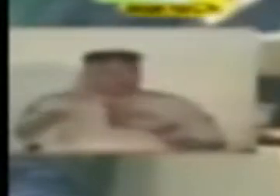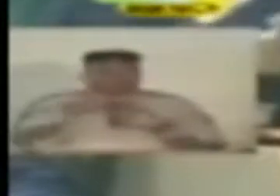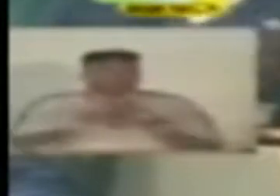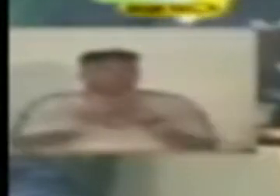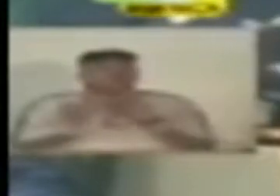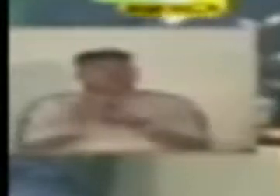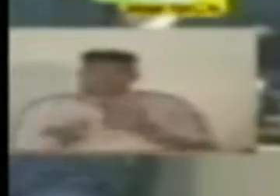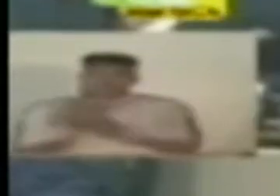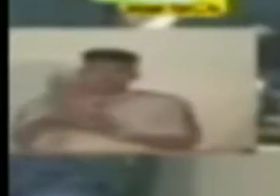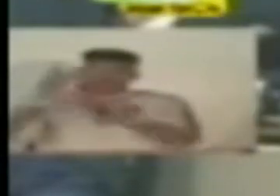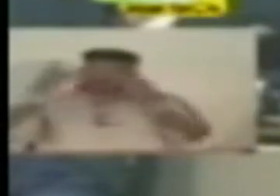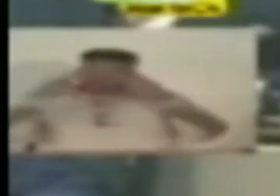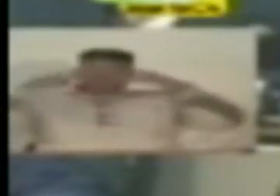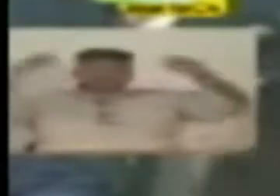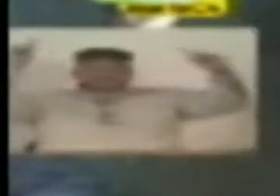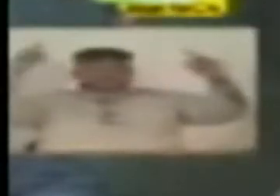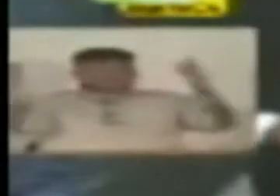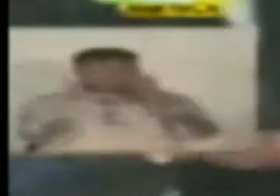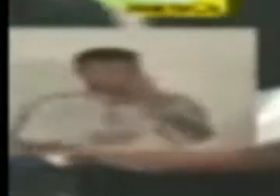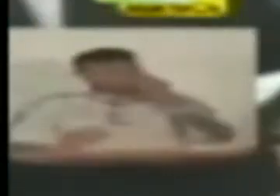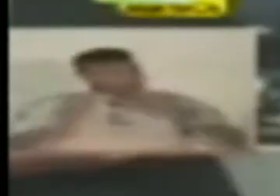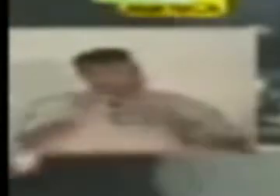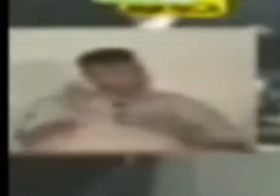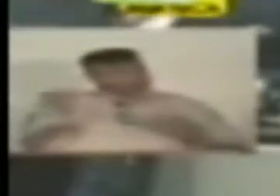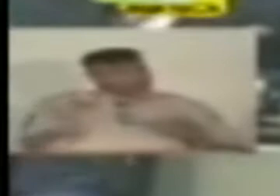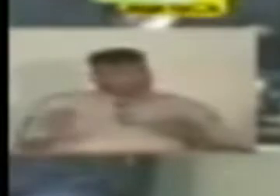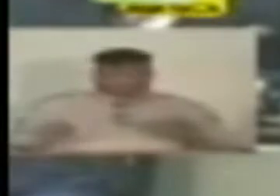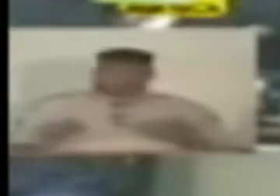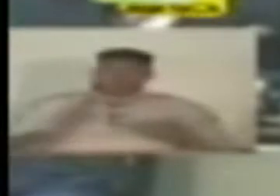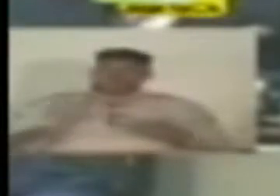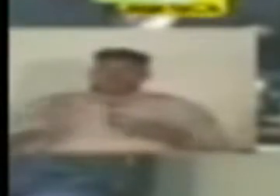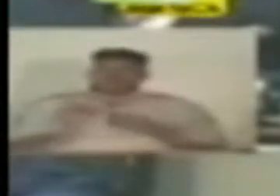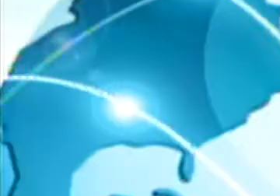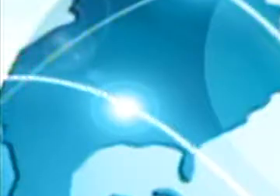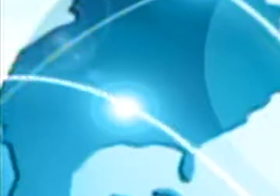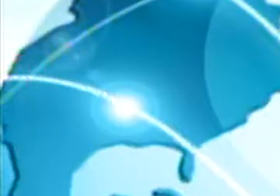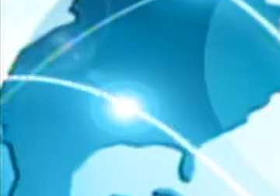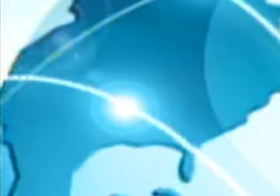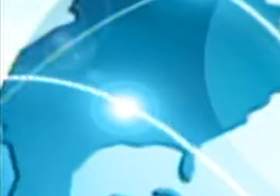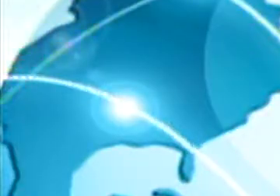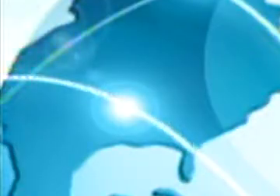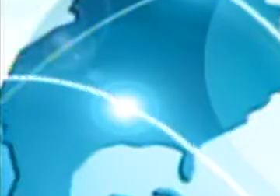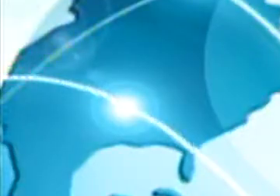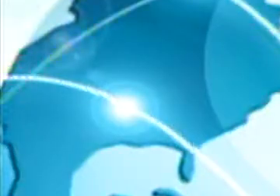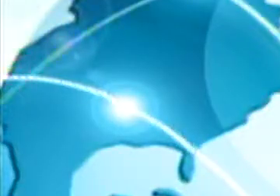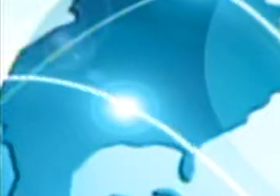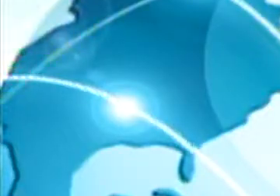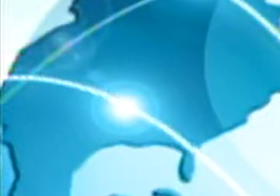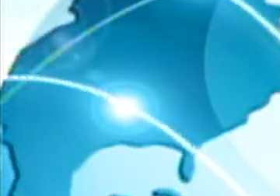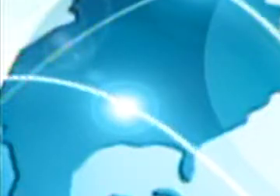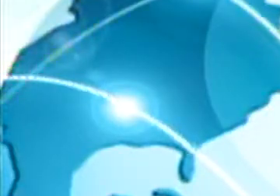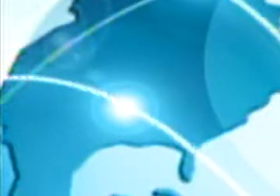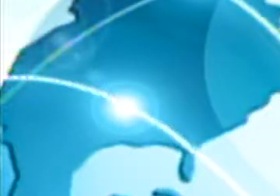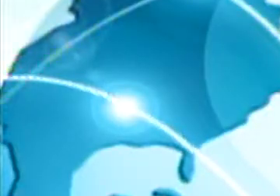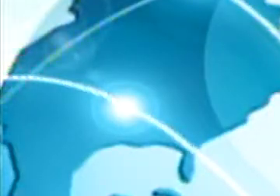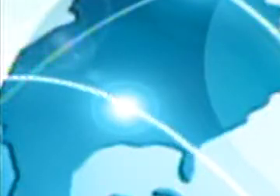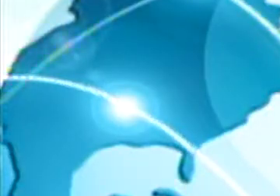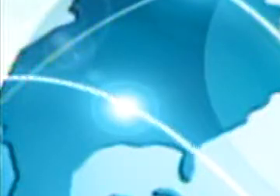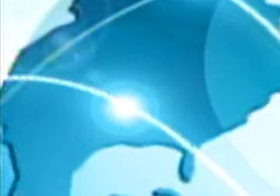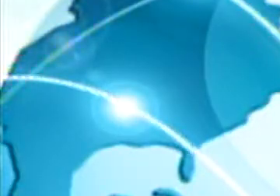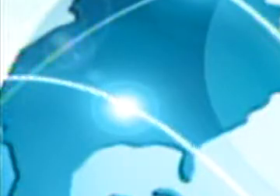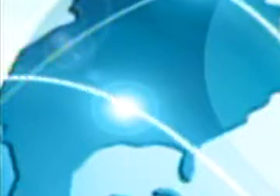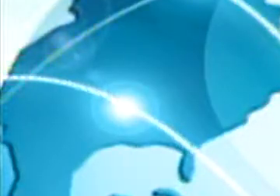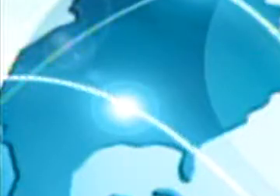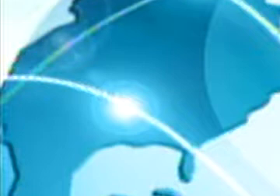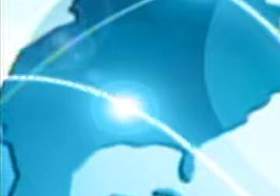He said revenue inflows have been doing fairly well this financial year, and with this trajectory, it is not the government's plan